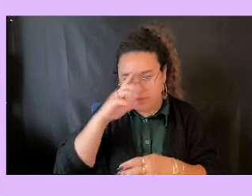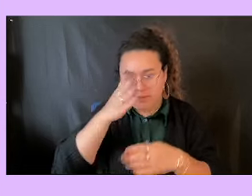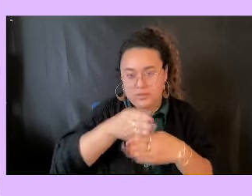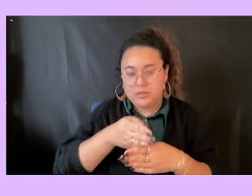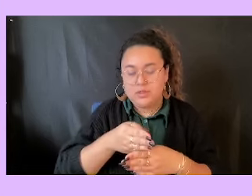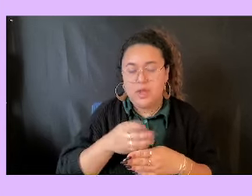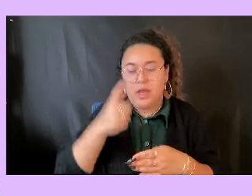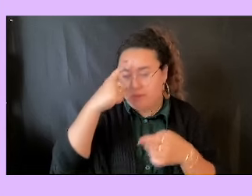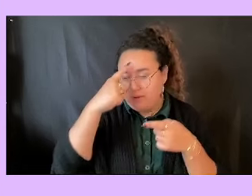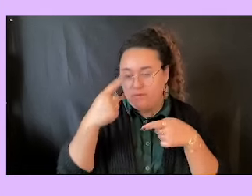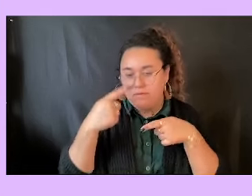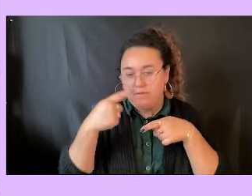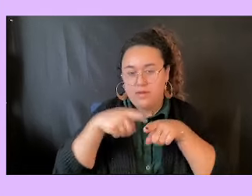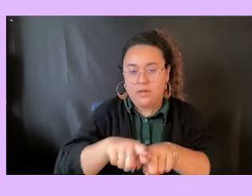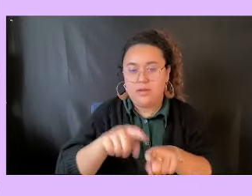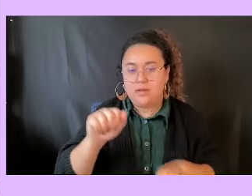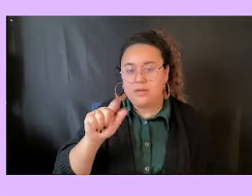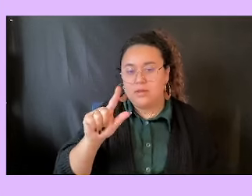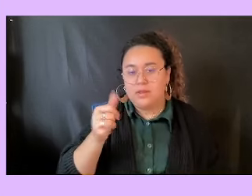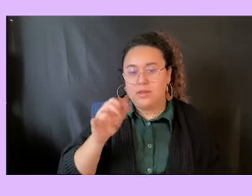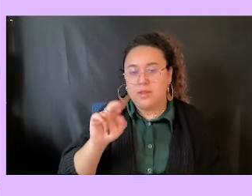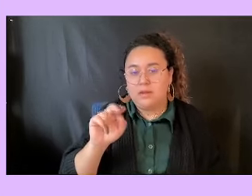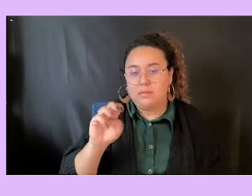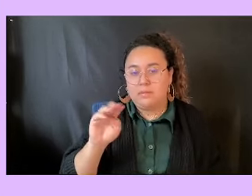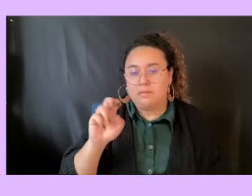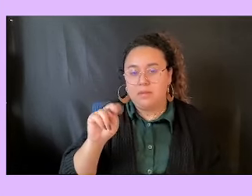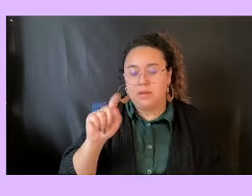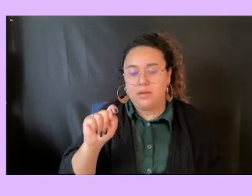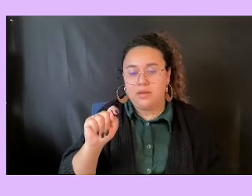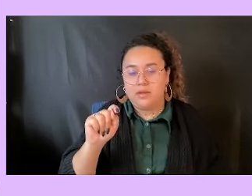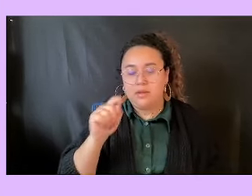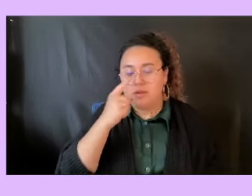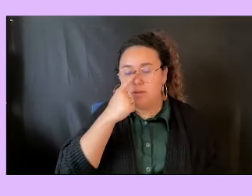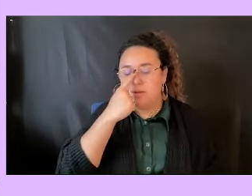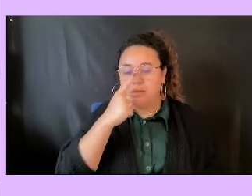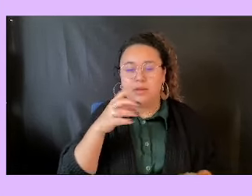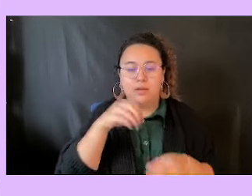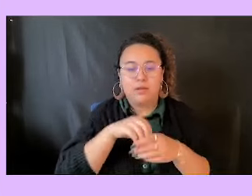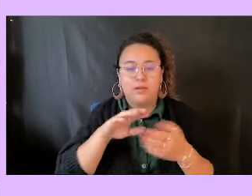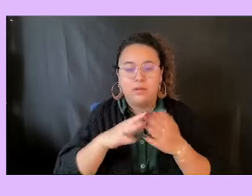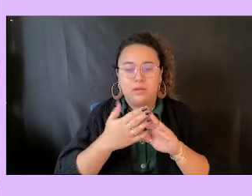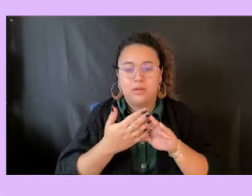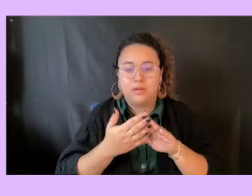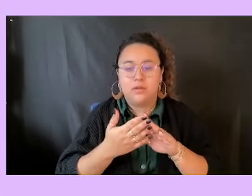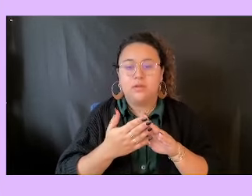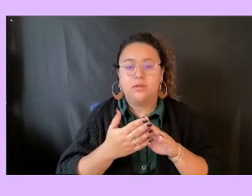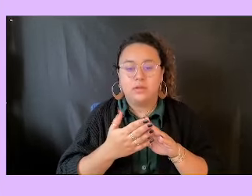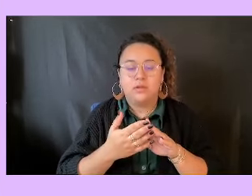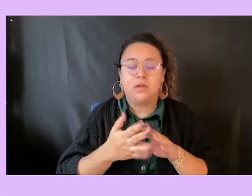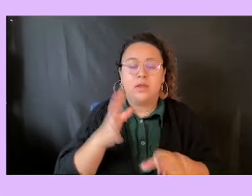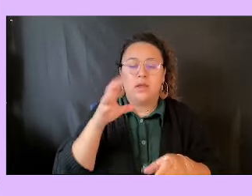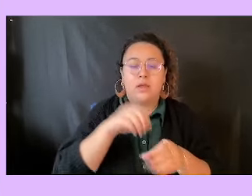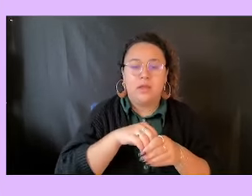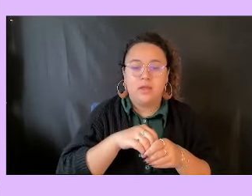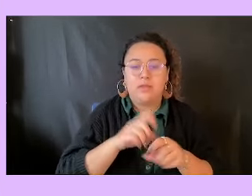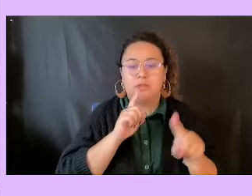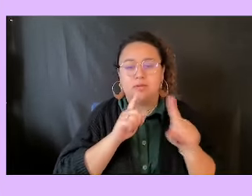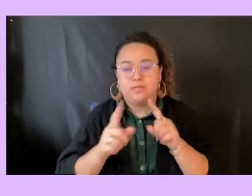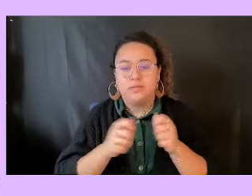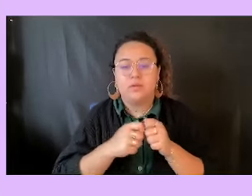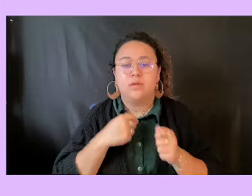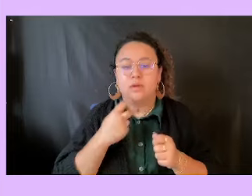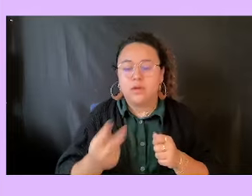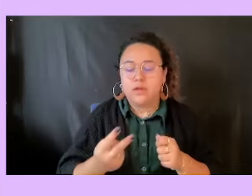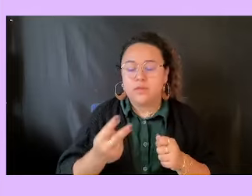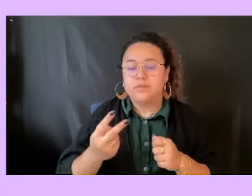alignment, finding a way to be in that community together and speak with one voice, even if that's through iteration and